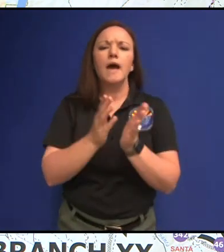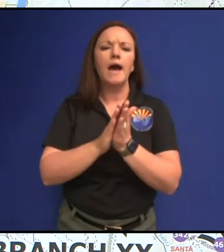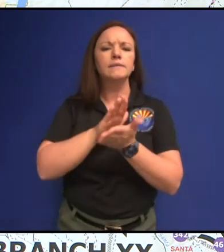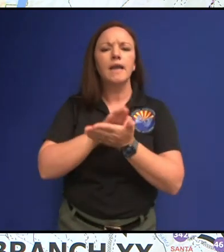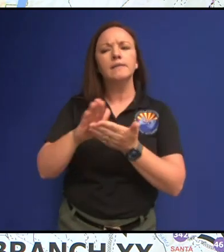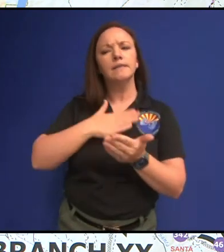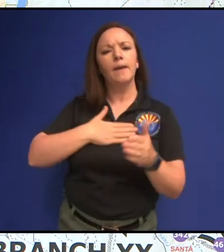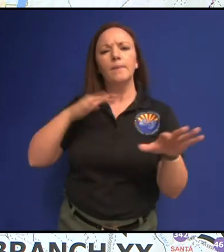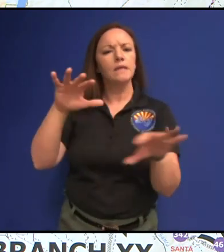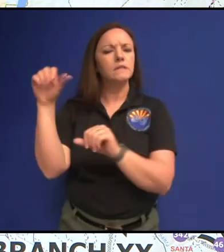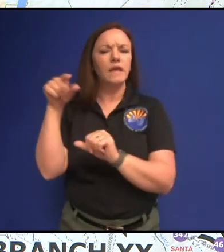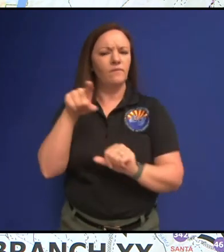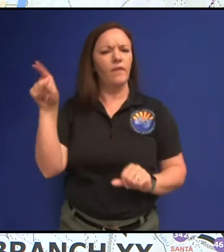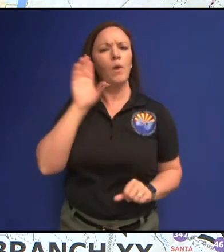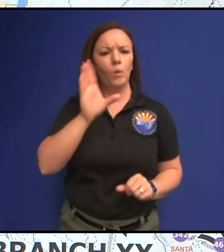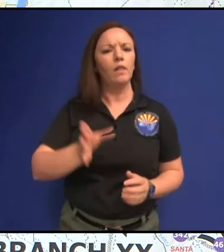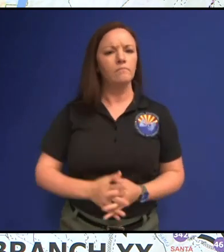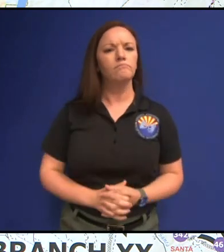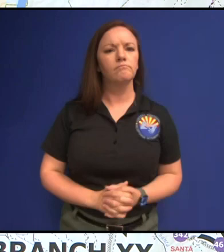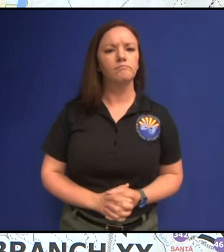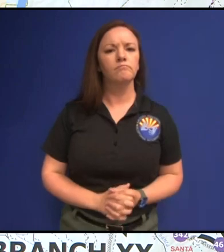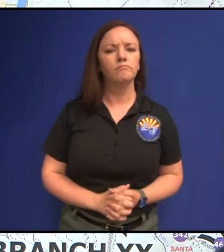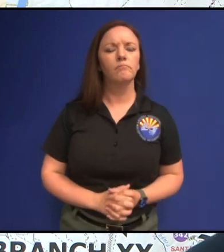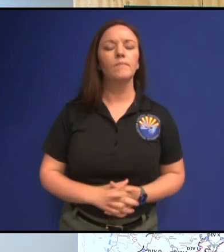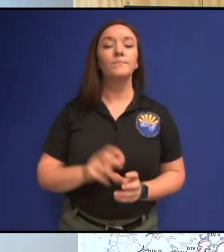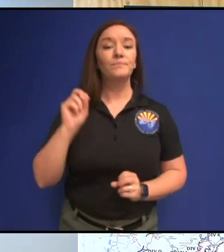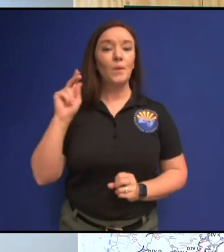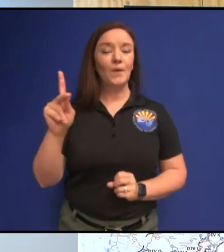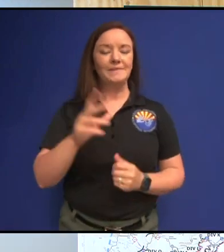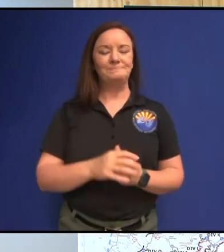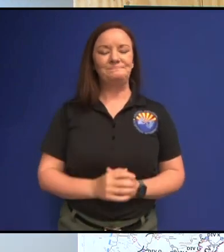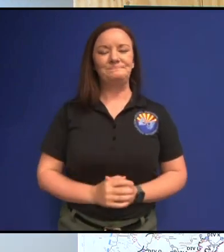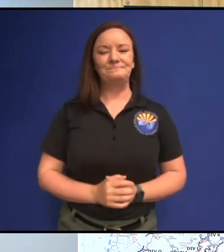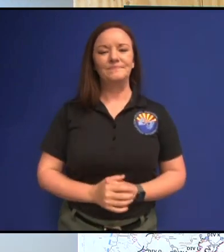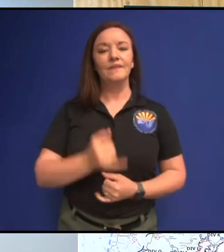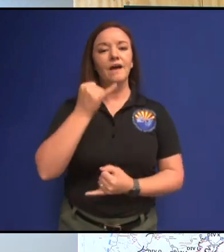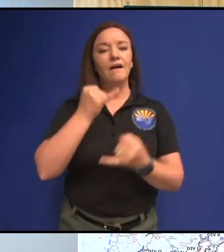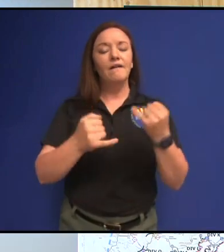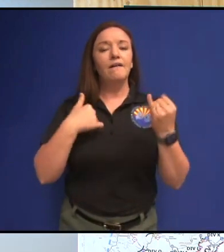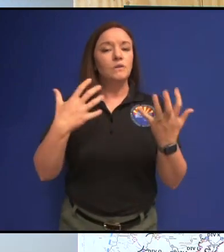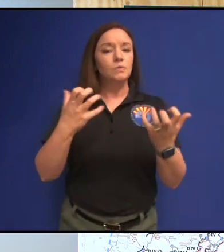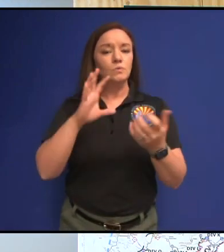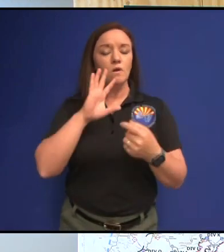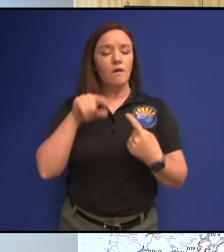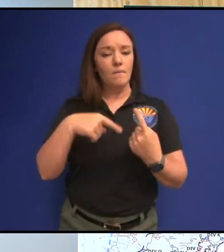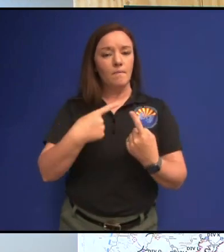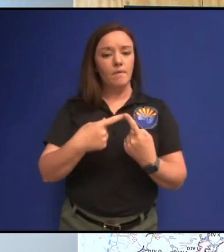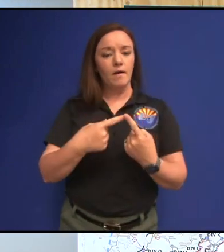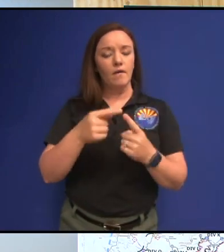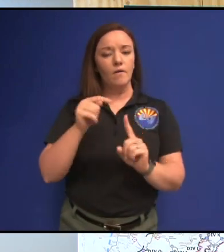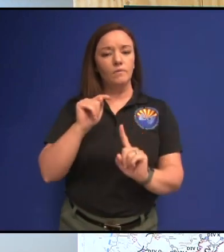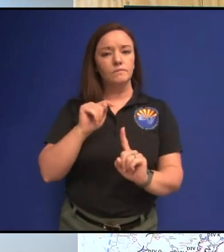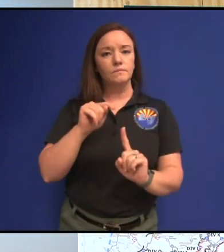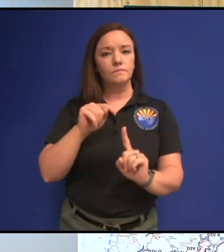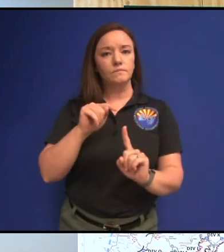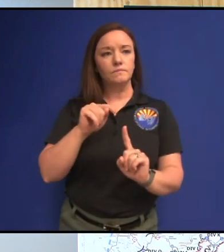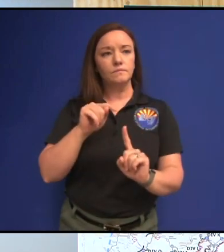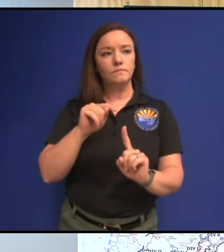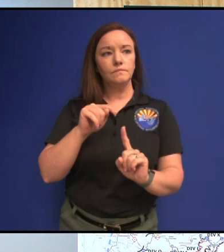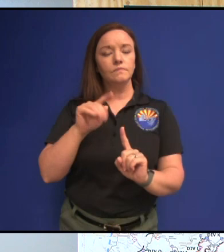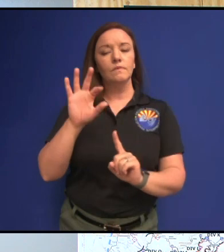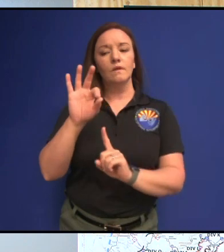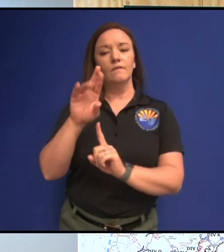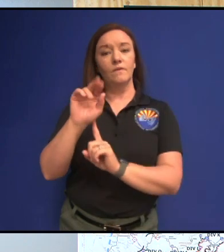happy to move on to the next place. So anyways, and the last thing I want to talk about was the fuel wood